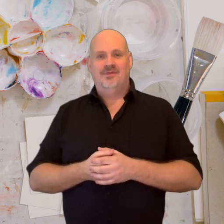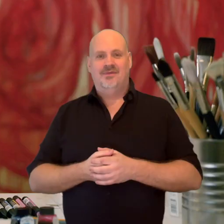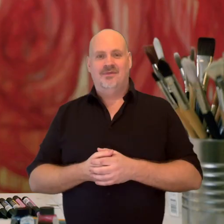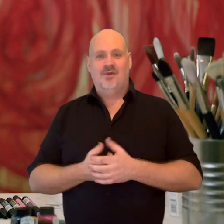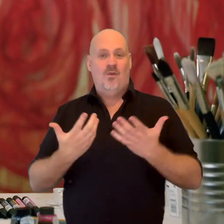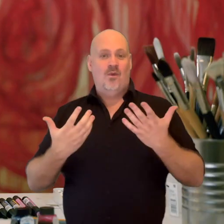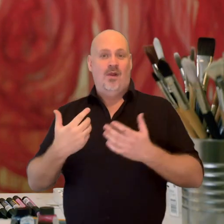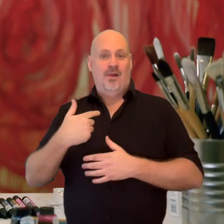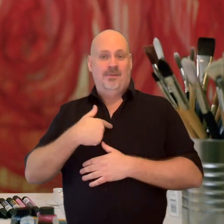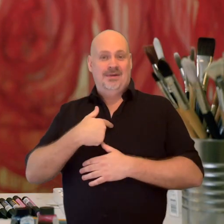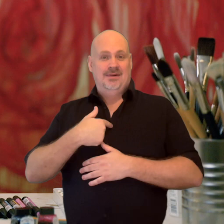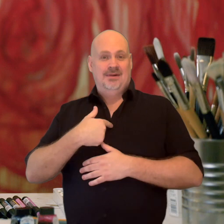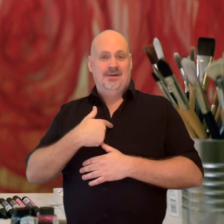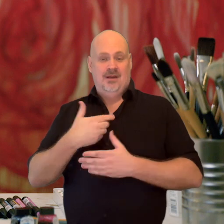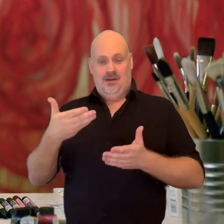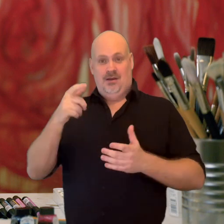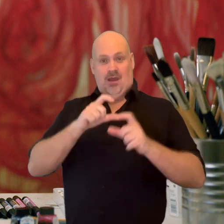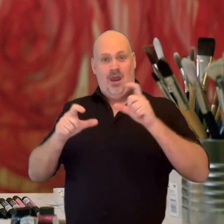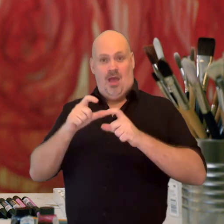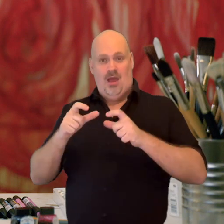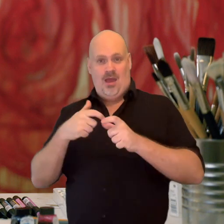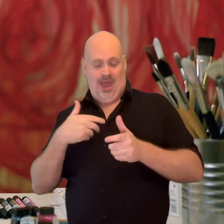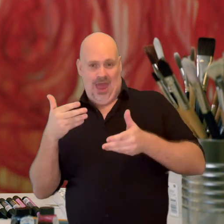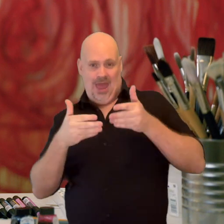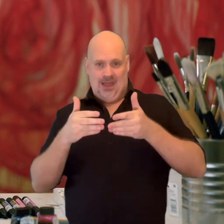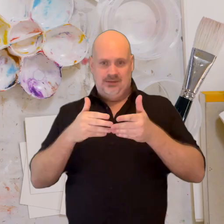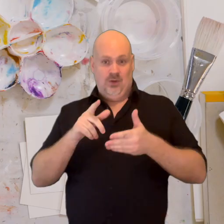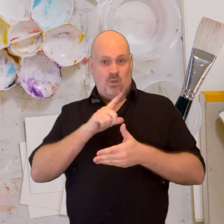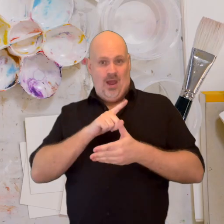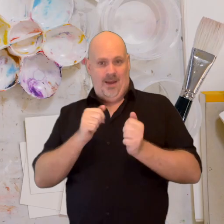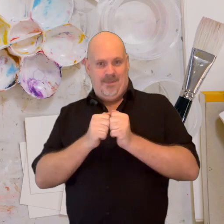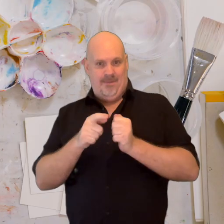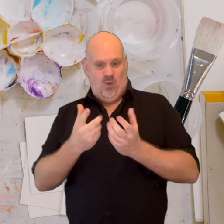So as I'm adding the colour, because the paper's wet,